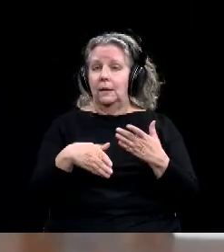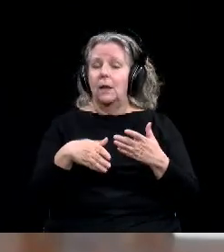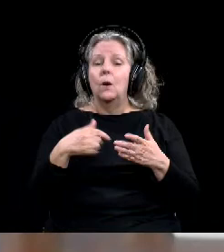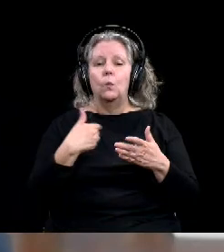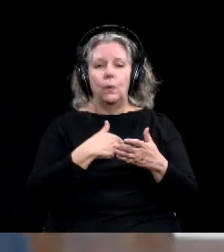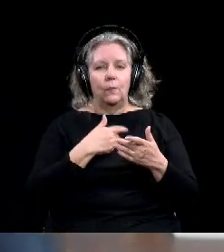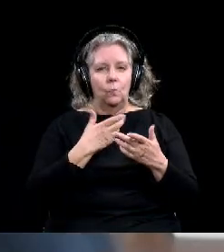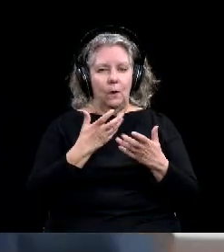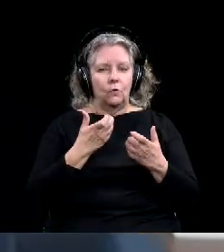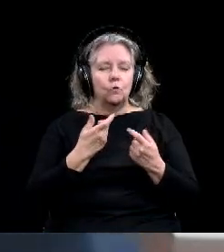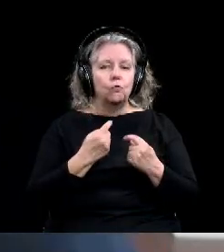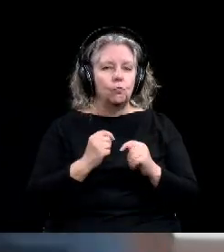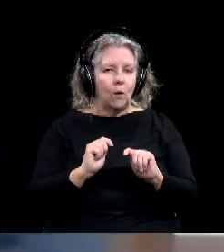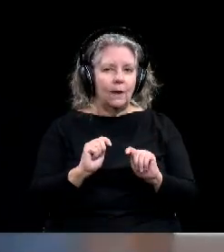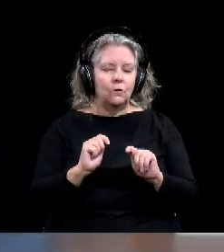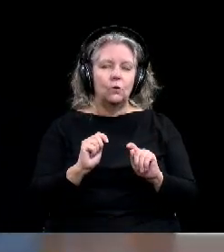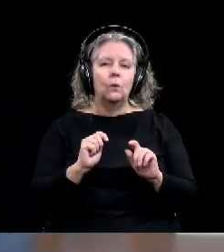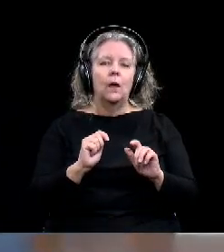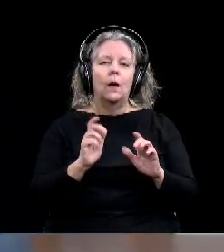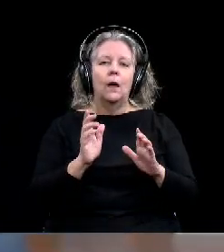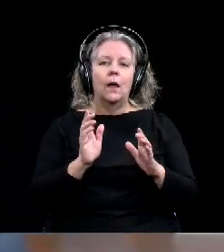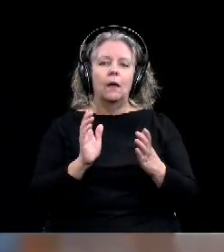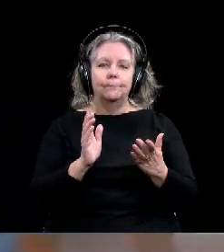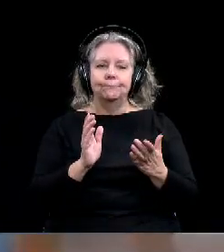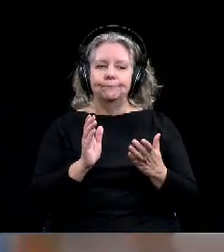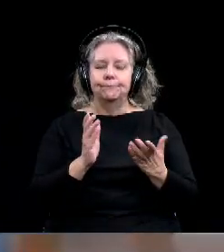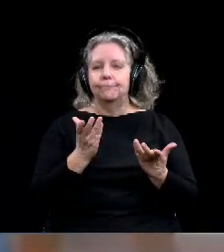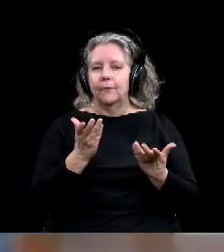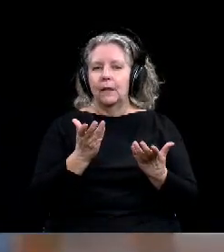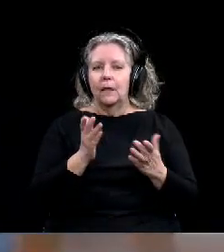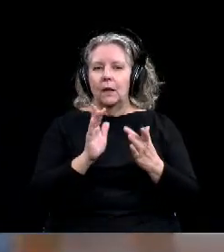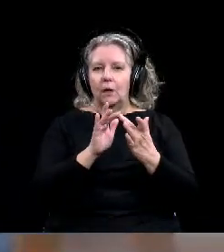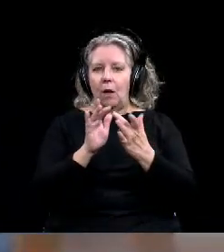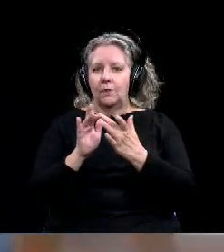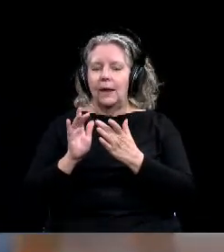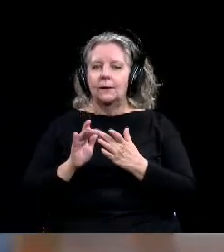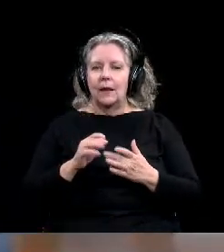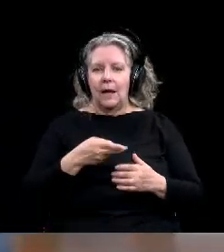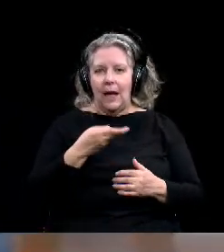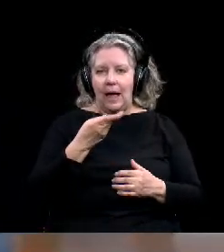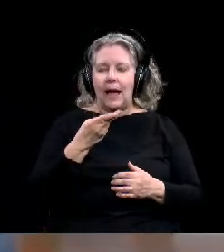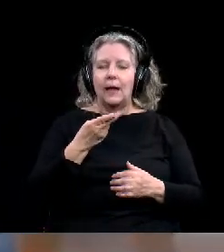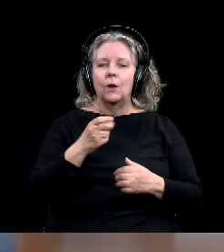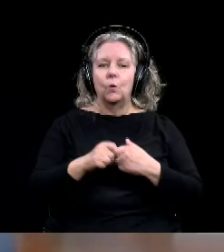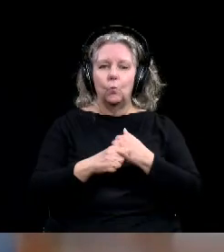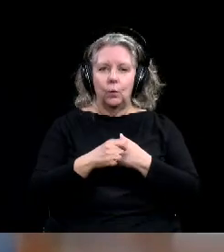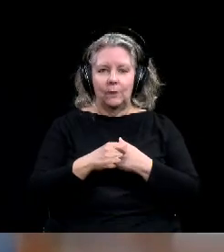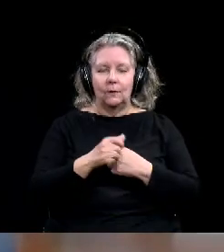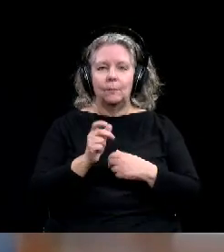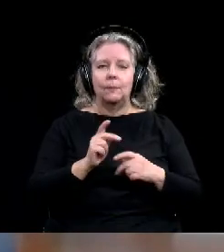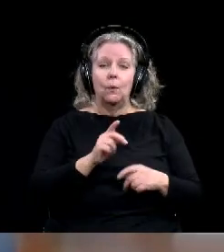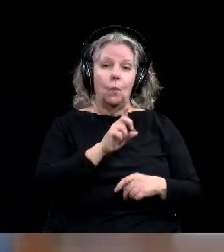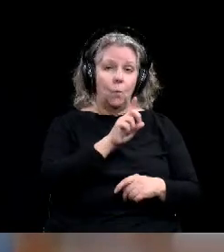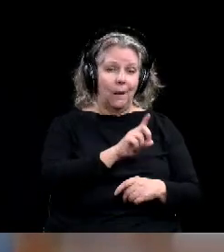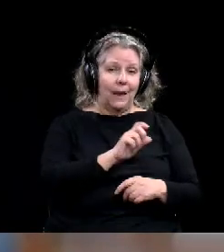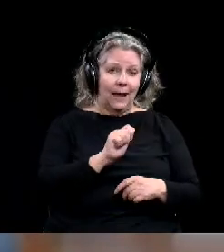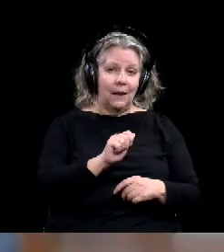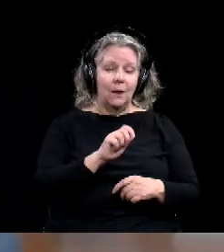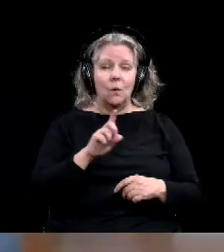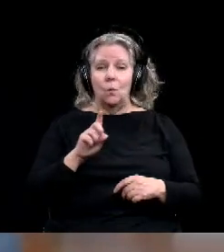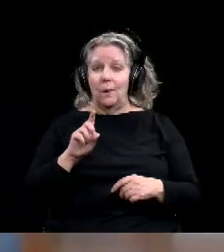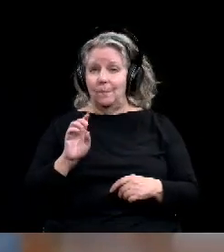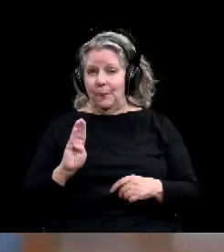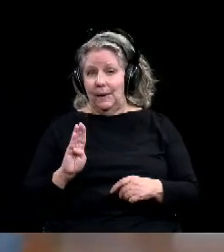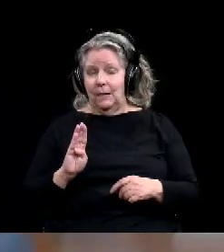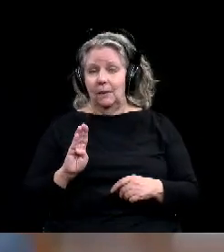our focus continues to be on those individuals in priority groups 1A and 1B, as is defined by the Texas Department of State Health and